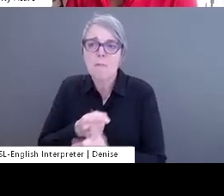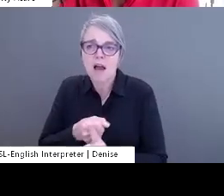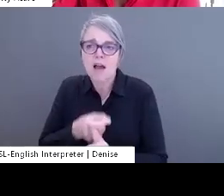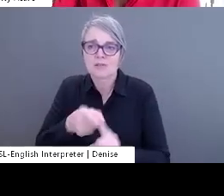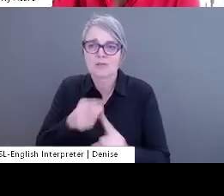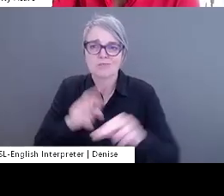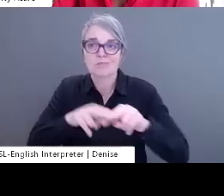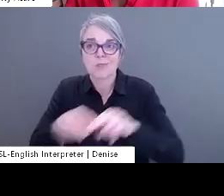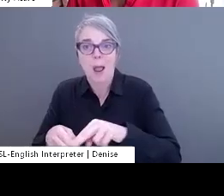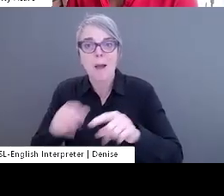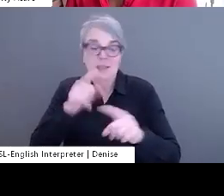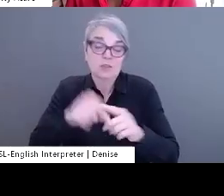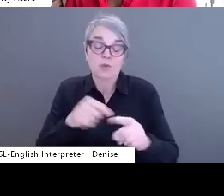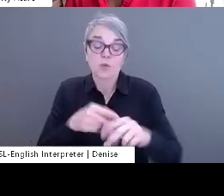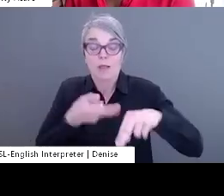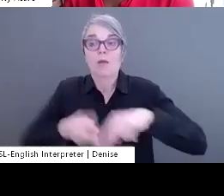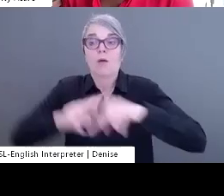weeks.